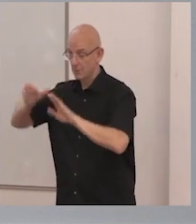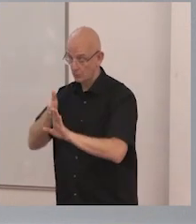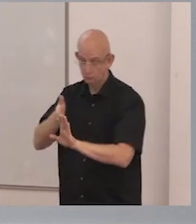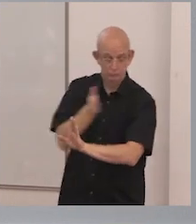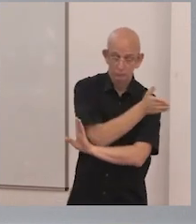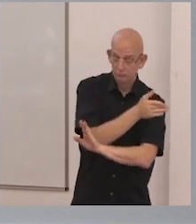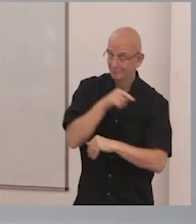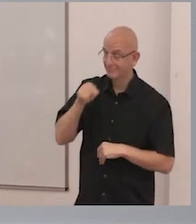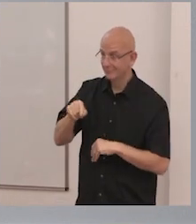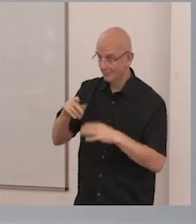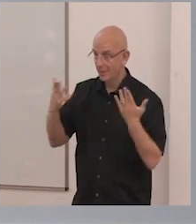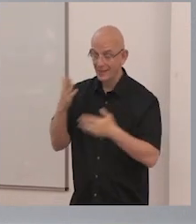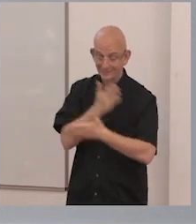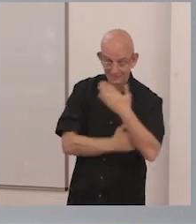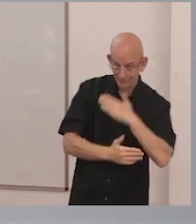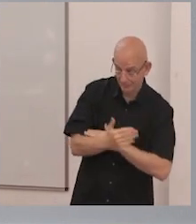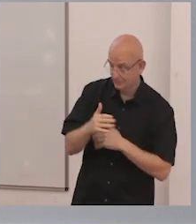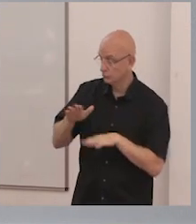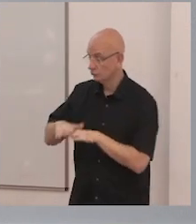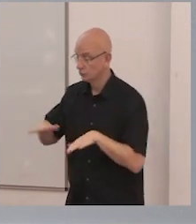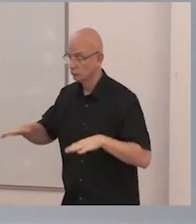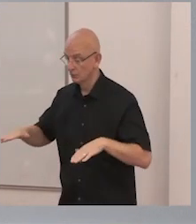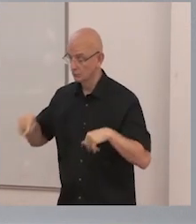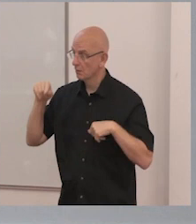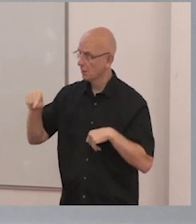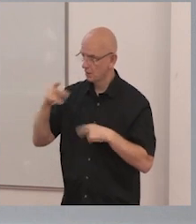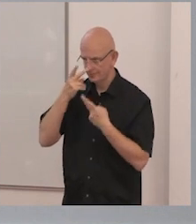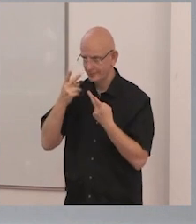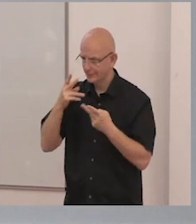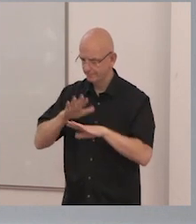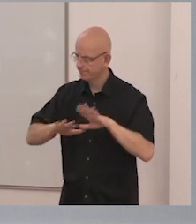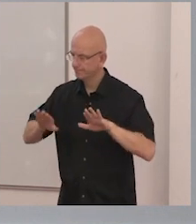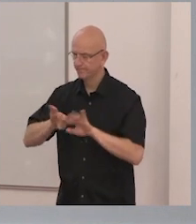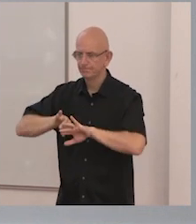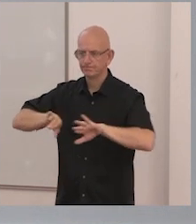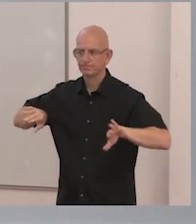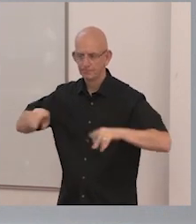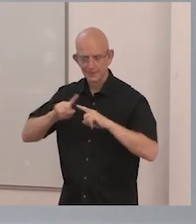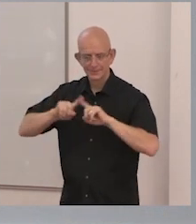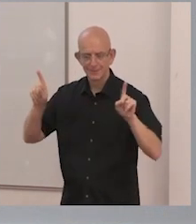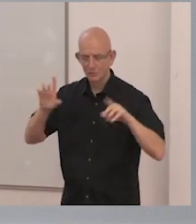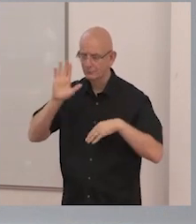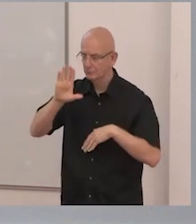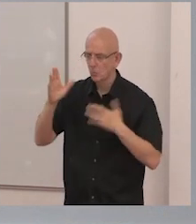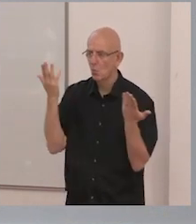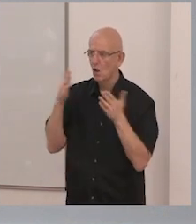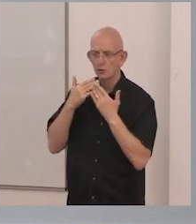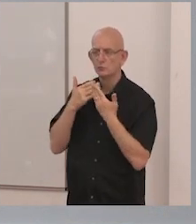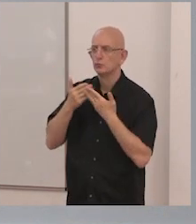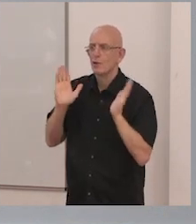law instruments. So we're talking about instruments such as the Universal Declaration of Human